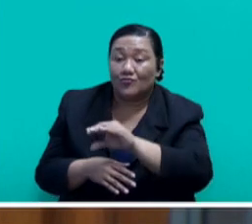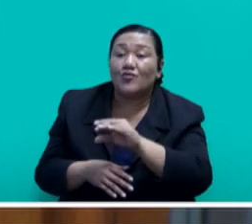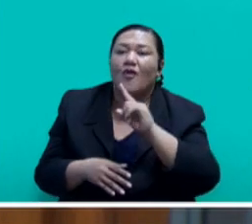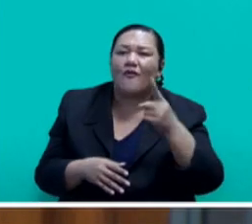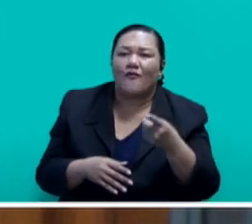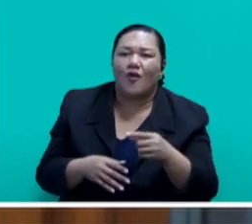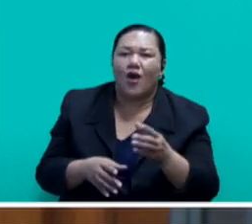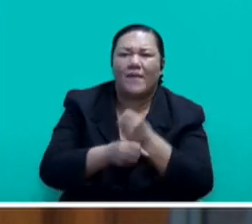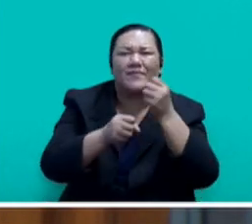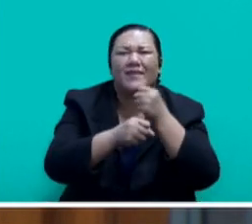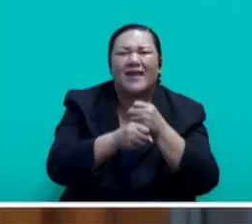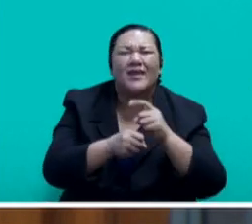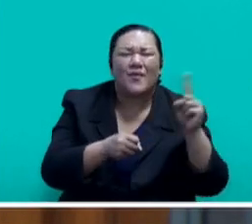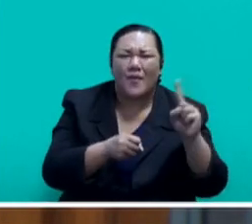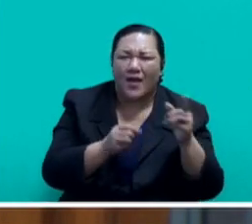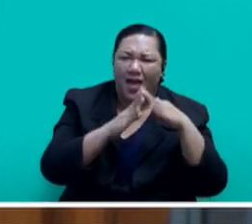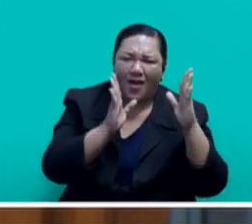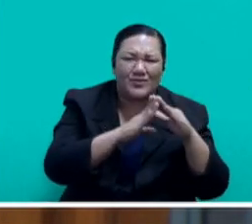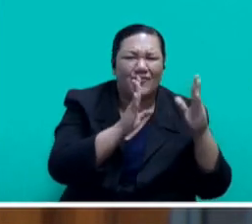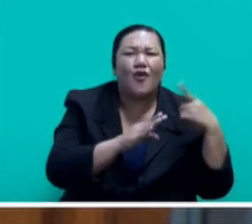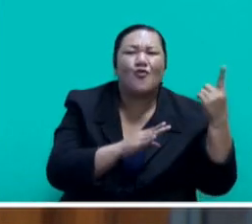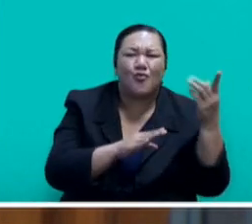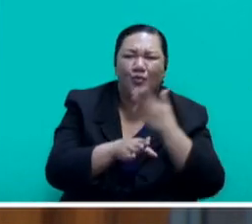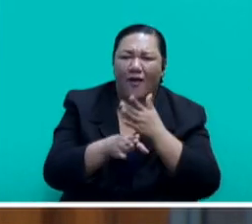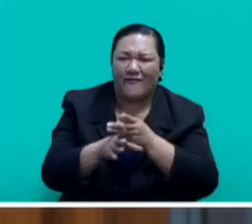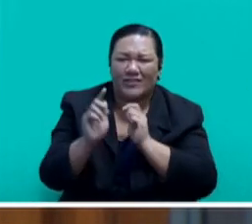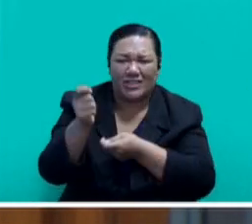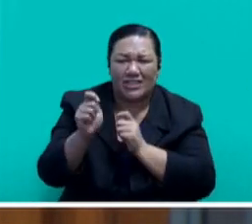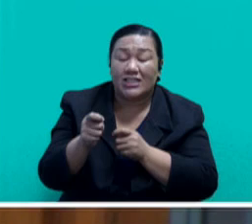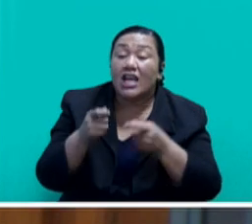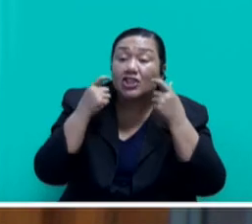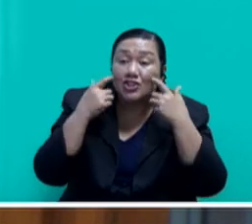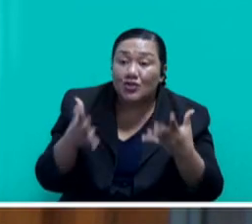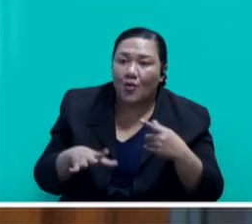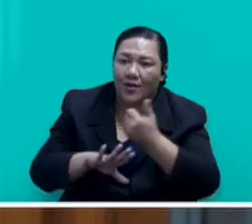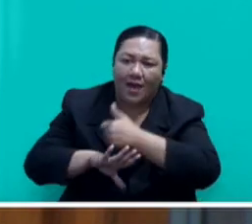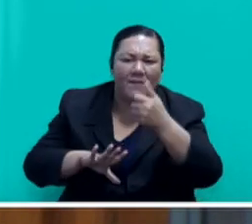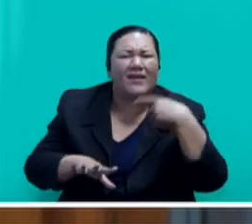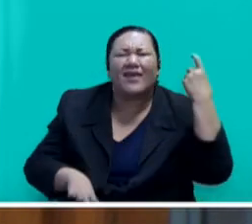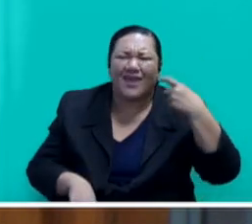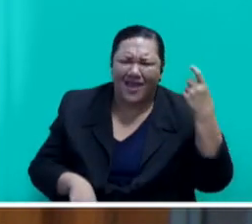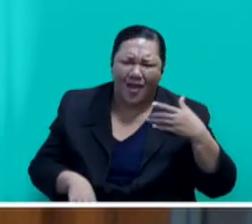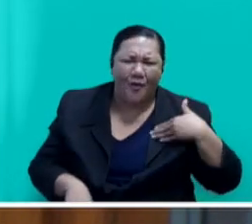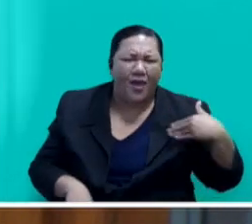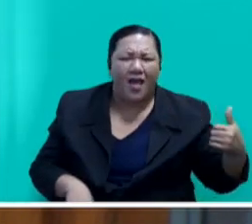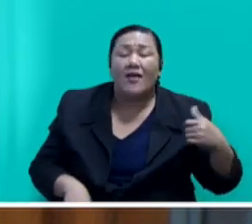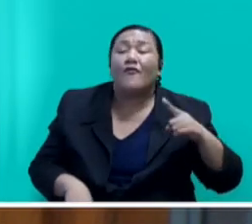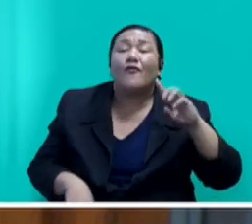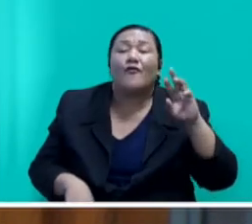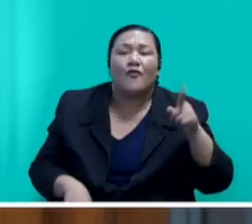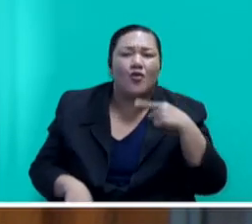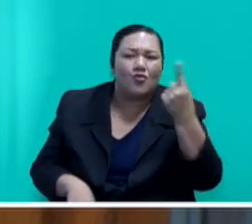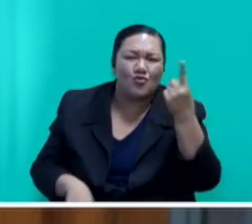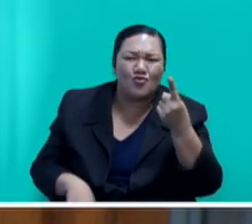to these new budget items, it's an indication that the coalition government cares for the welfare of civil servants who